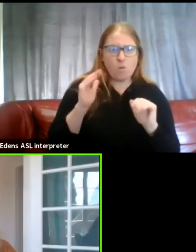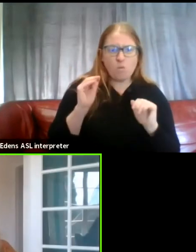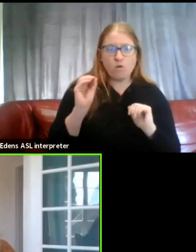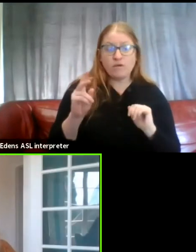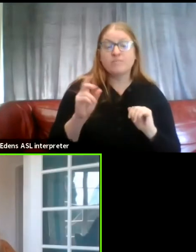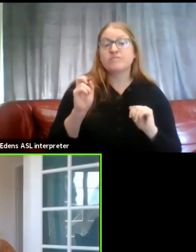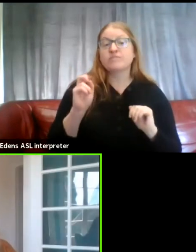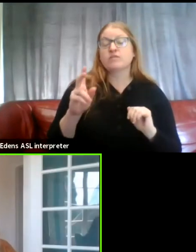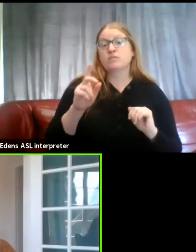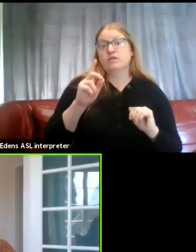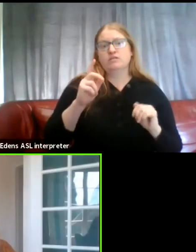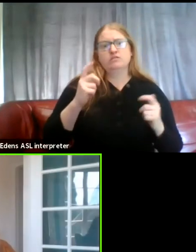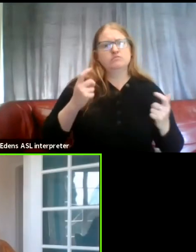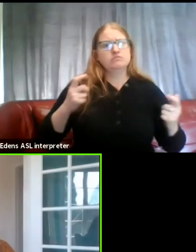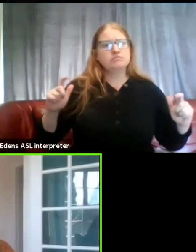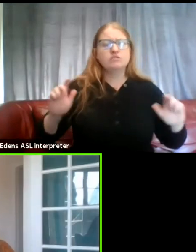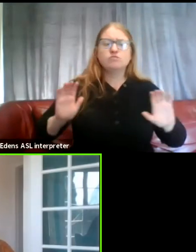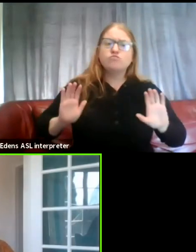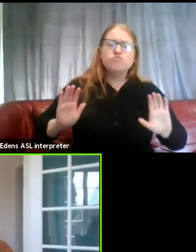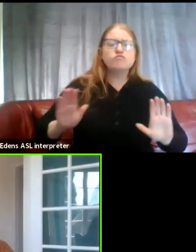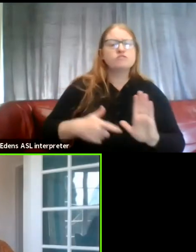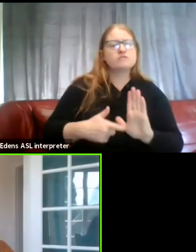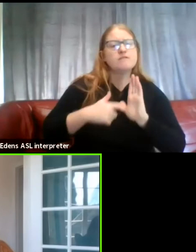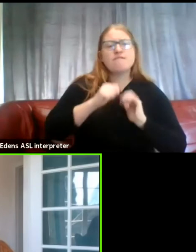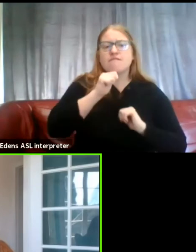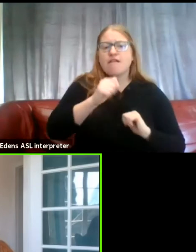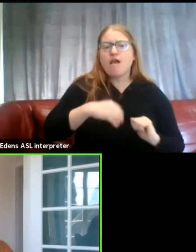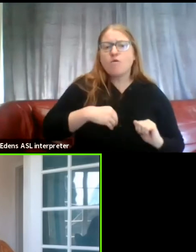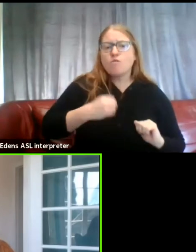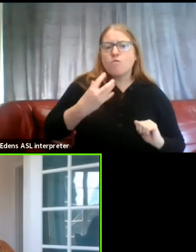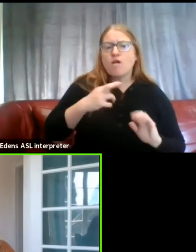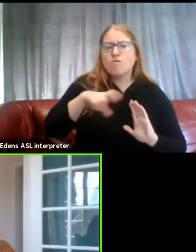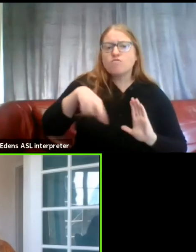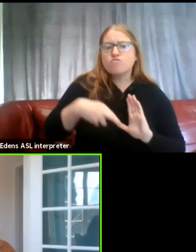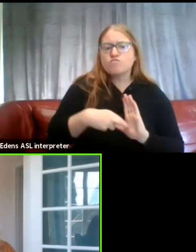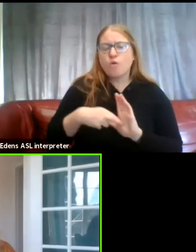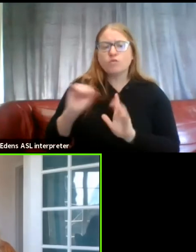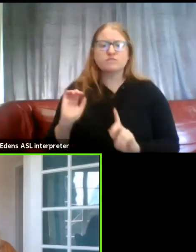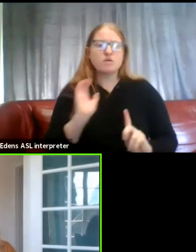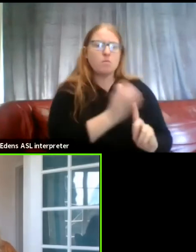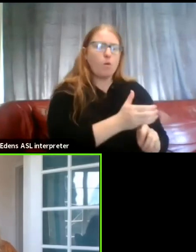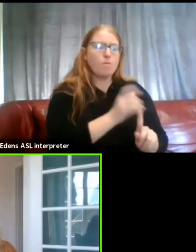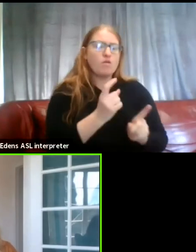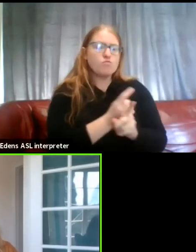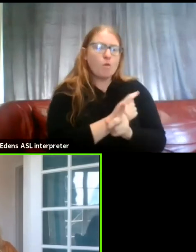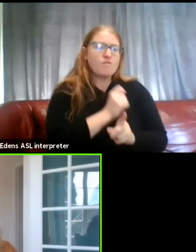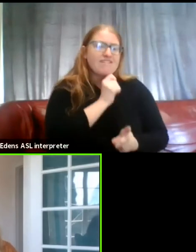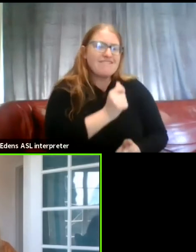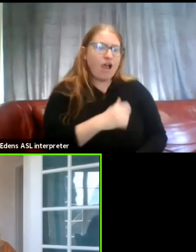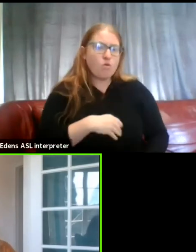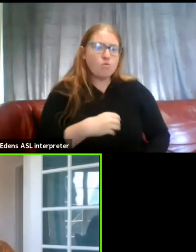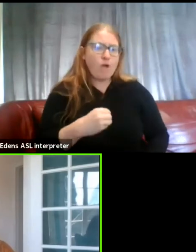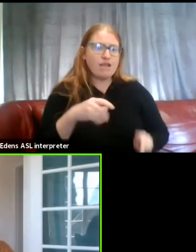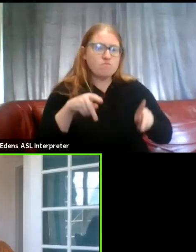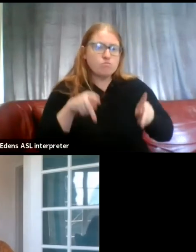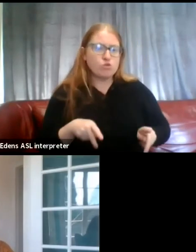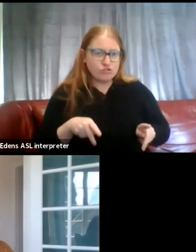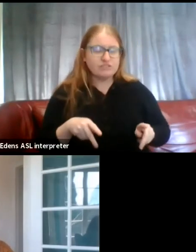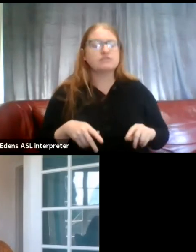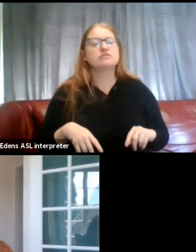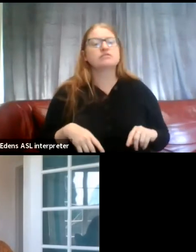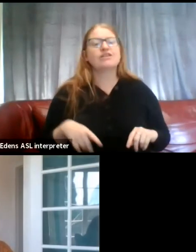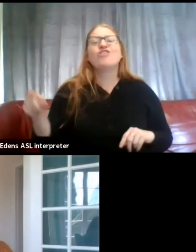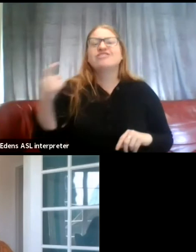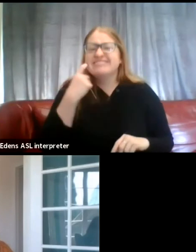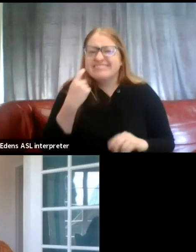righteous push to demand that non-white roles be portrayed by the appropriate non-white person. Oh, this is like the what you were